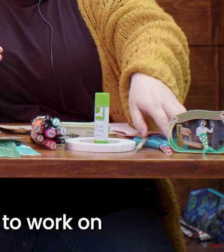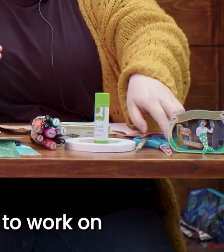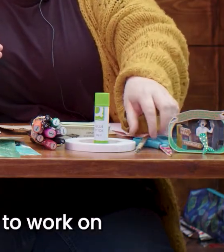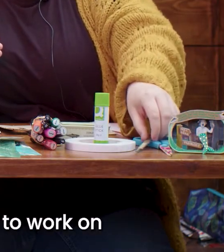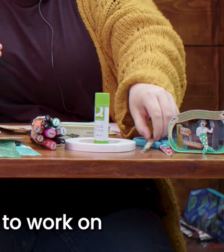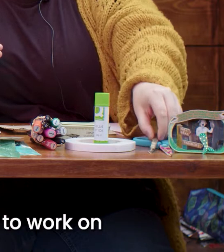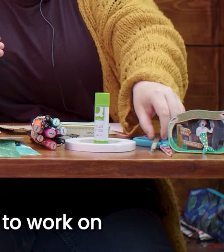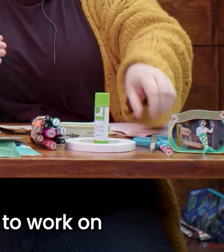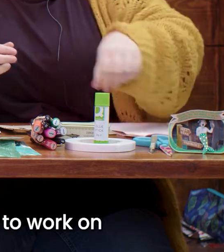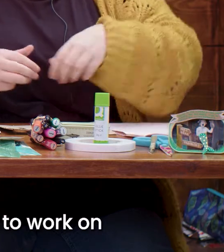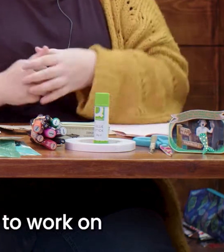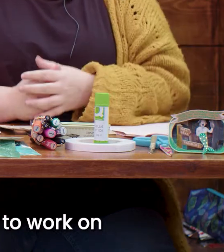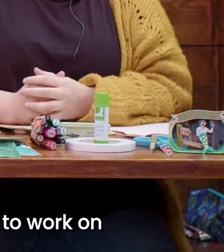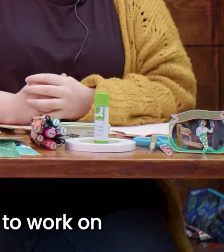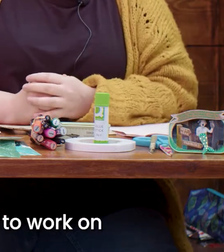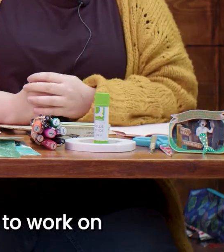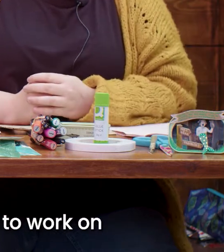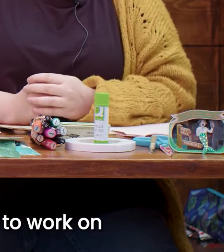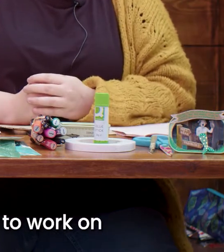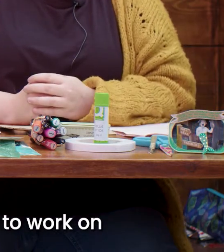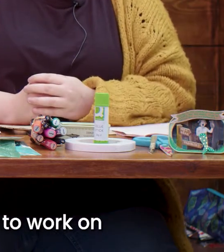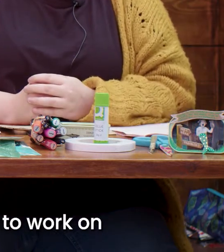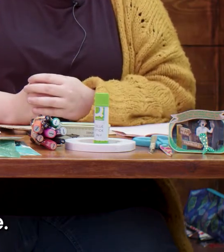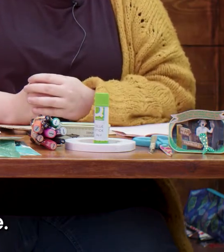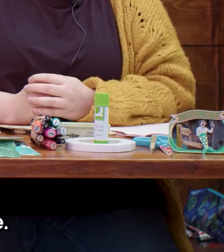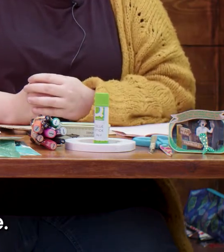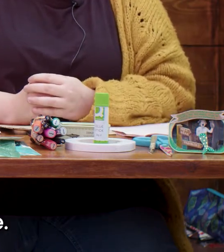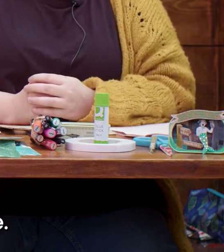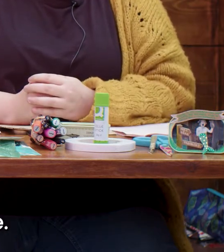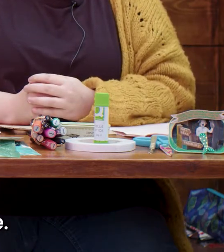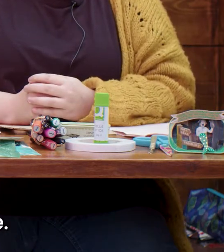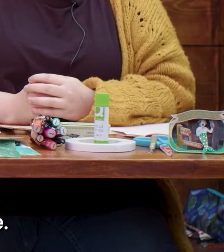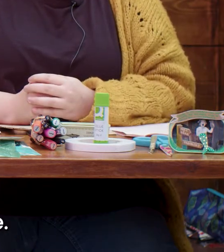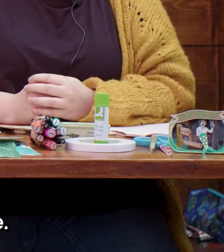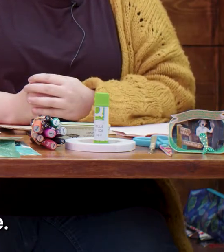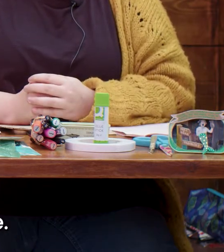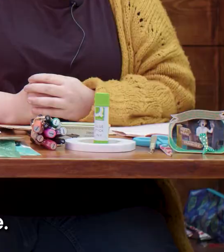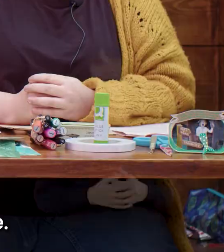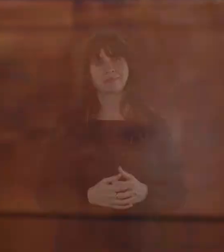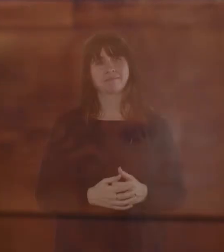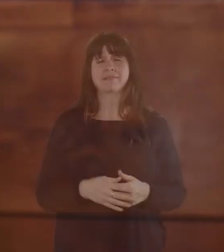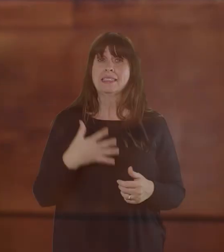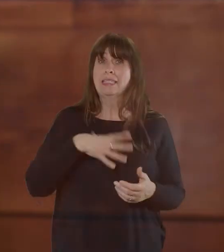A cutting mat or a piece of scrap cardboard to work on and protect the surface of the table.